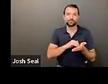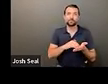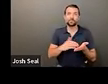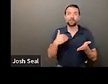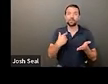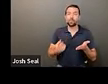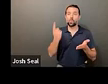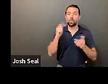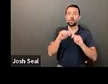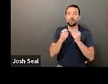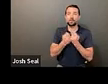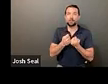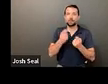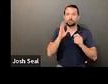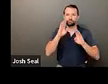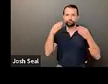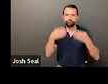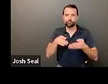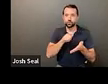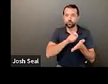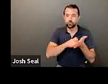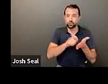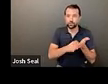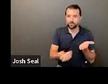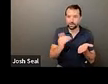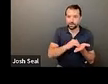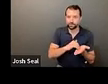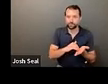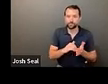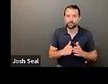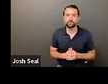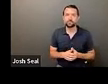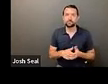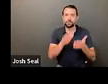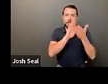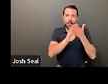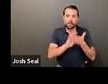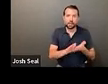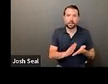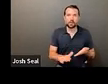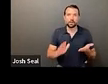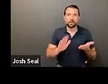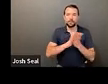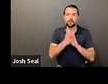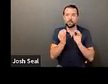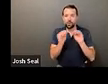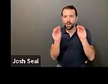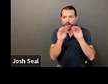to rewrite it and to really clean it up, make it much more user-friendly.